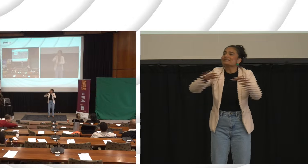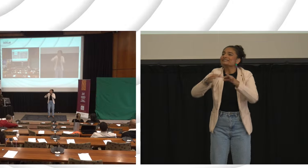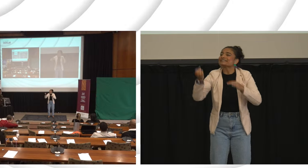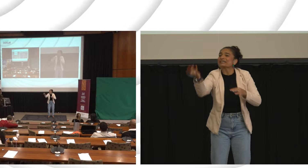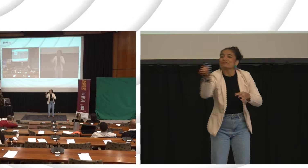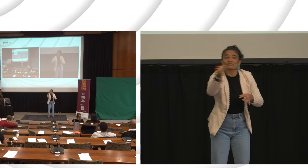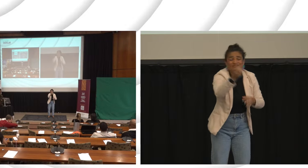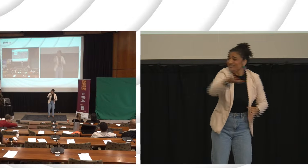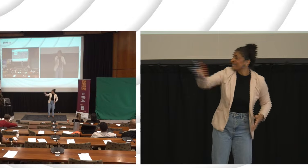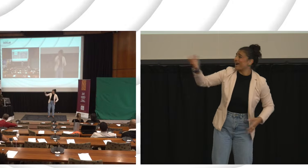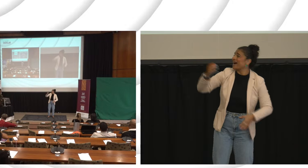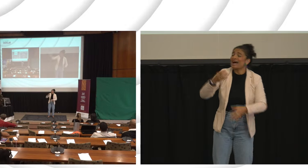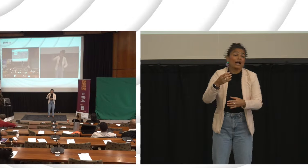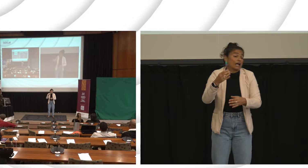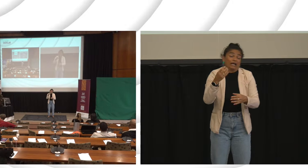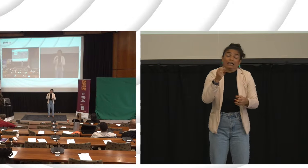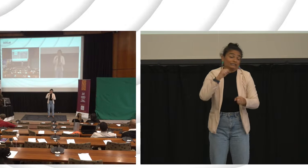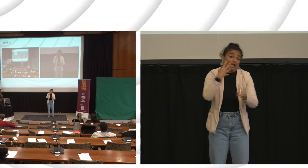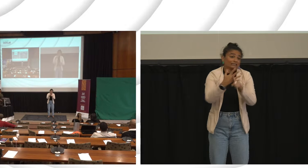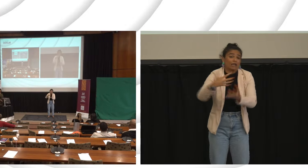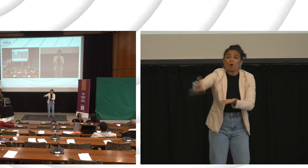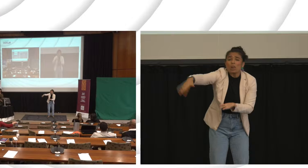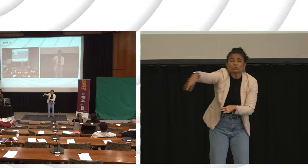he has with all the gifts inside?